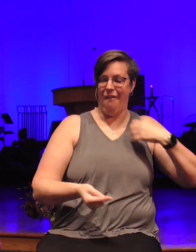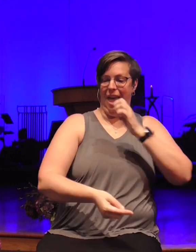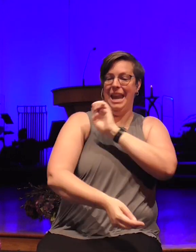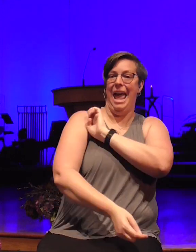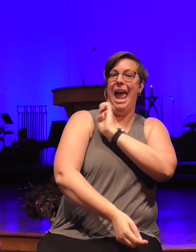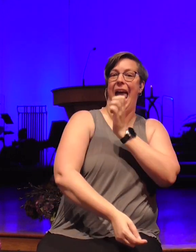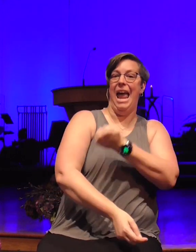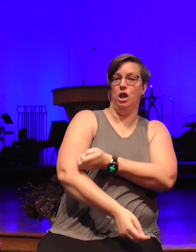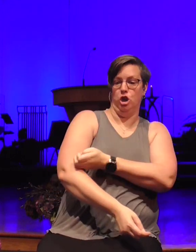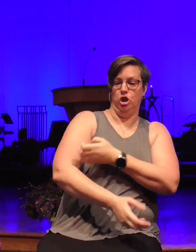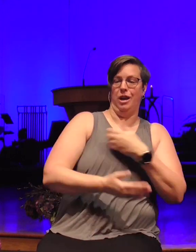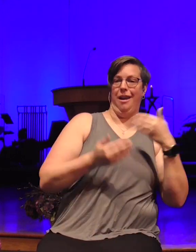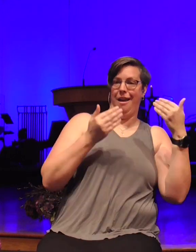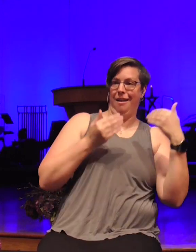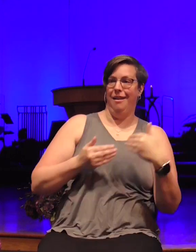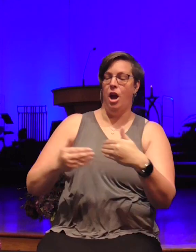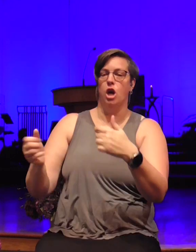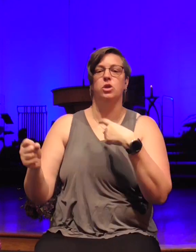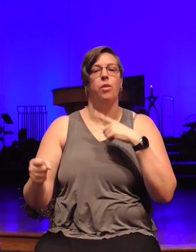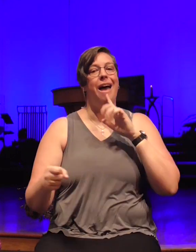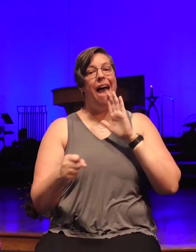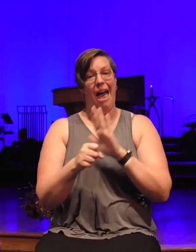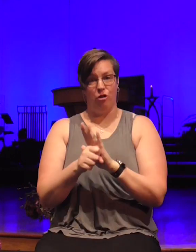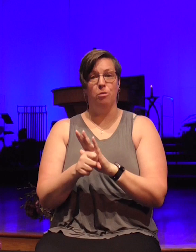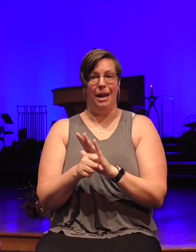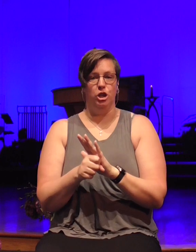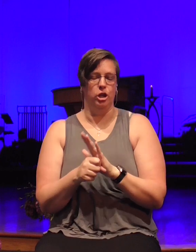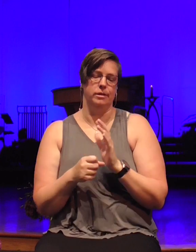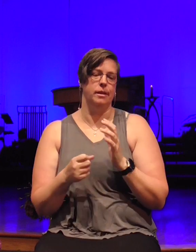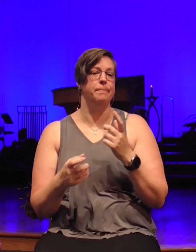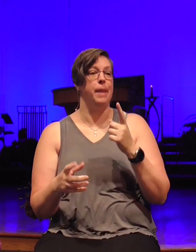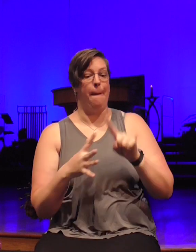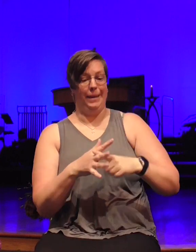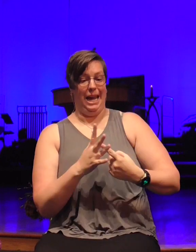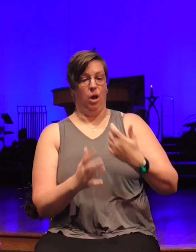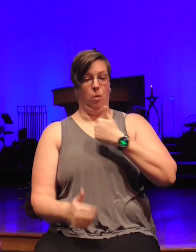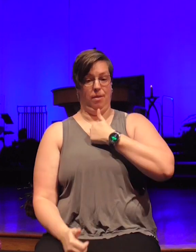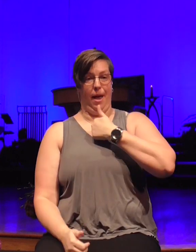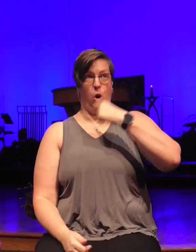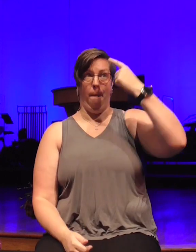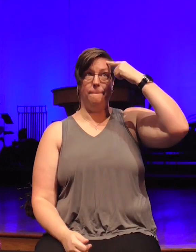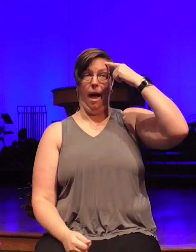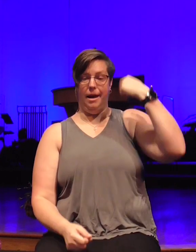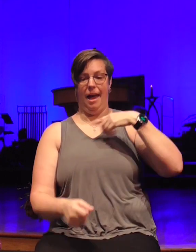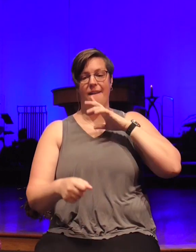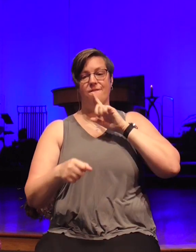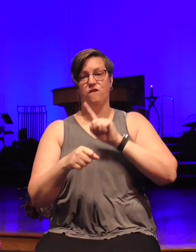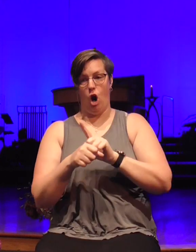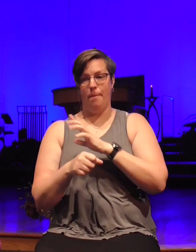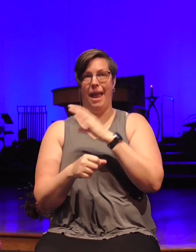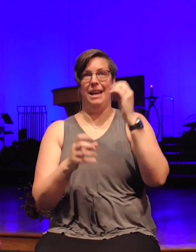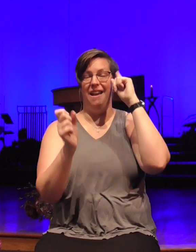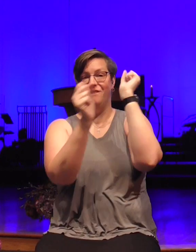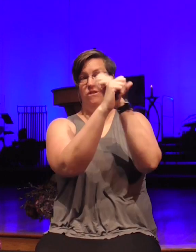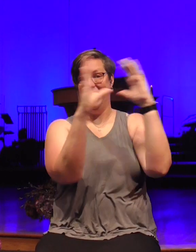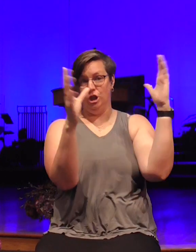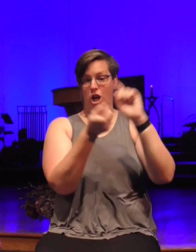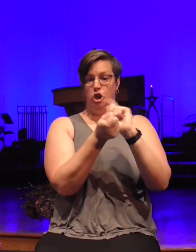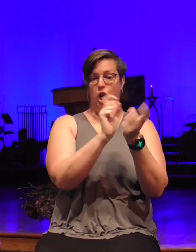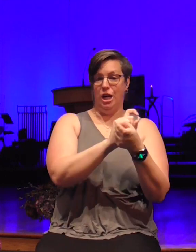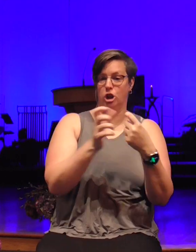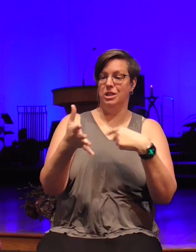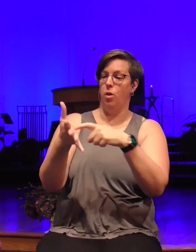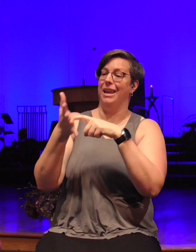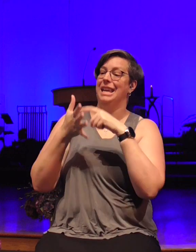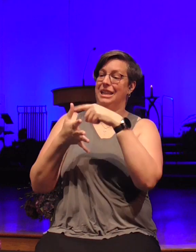launching. So the affirmation on this one is, beginning with my own mind, I affirm and envision changes to the conditions I